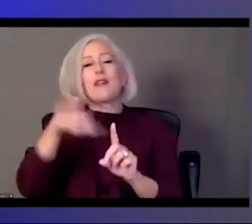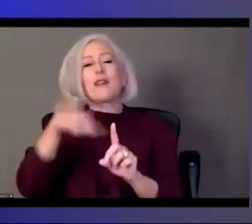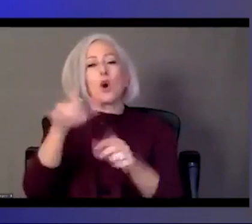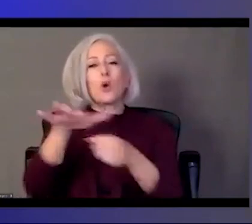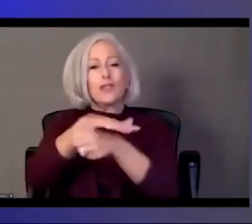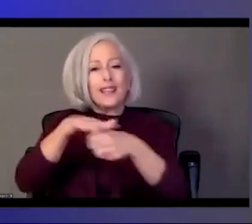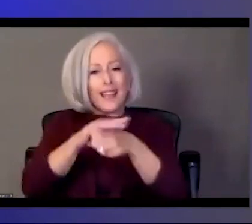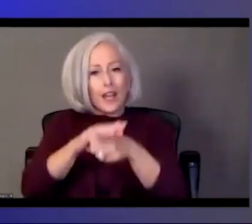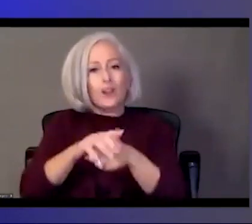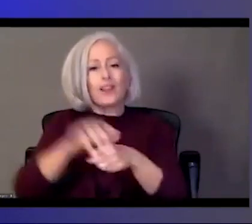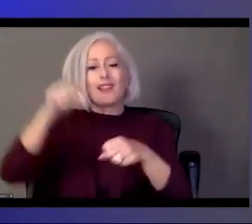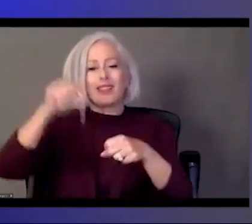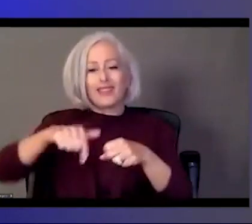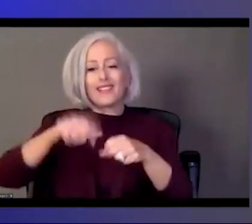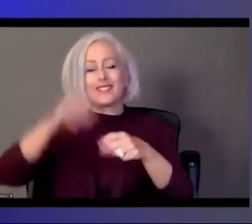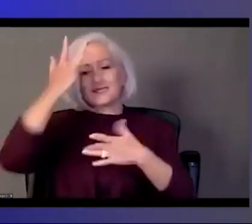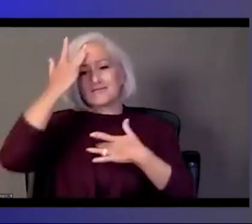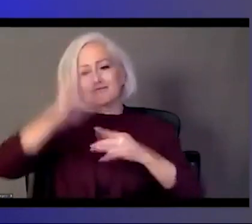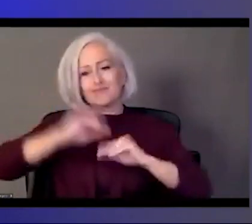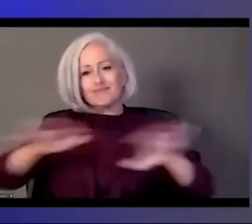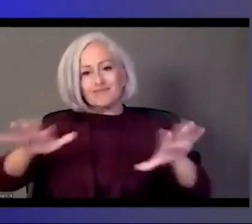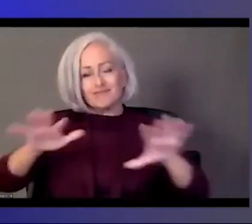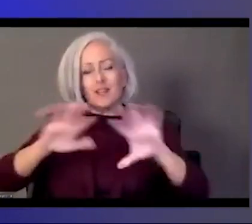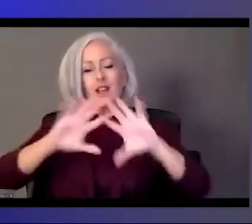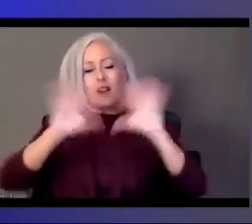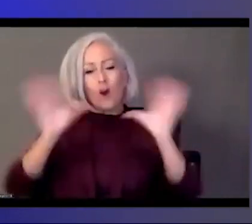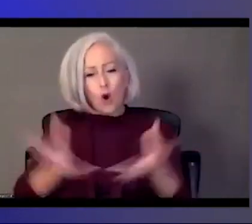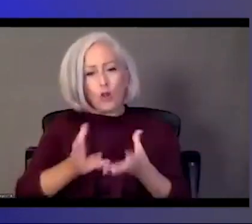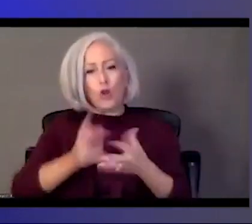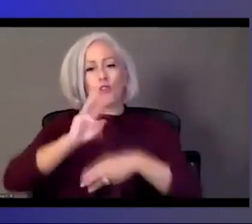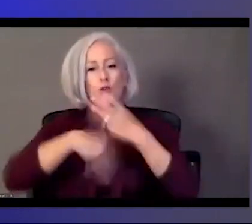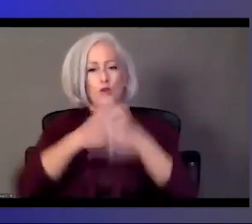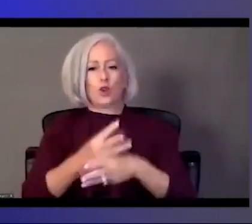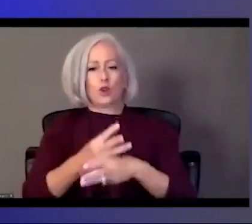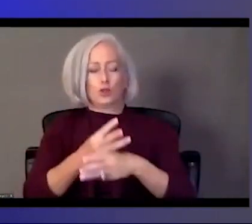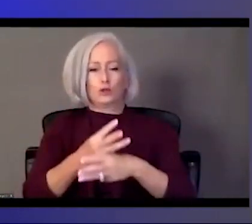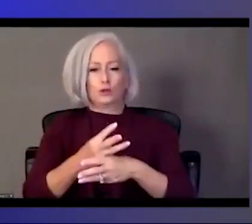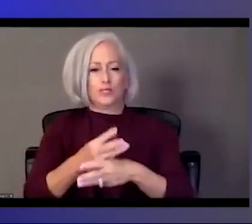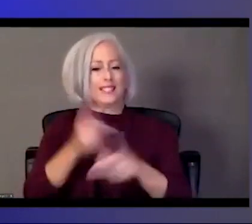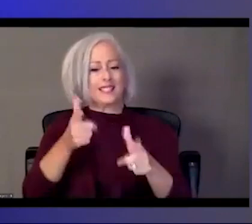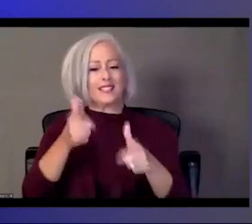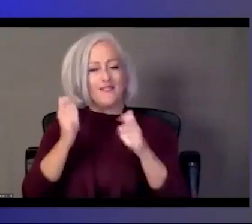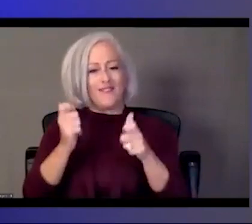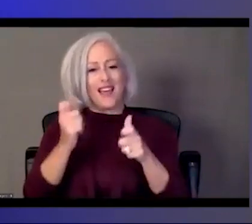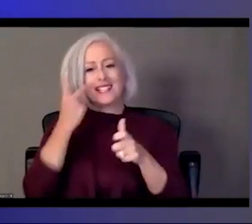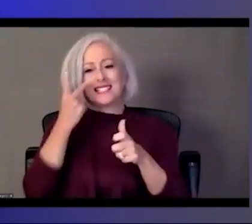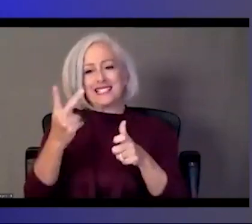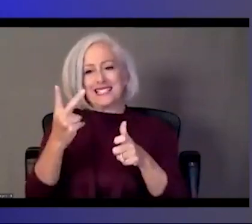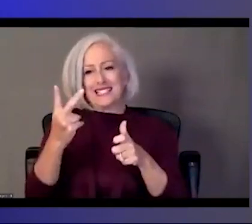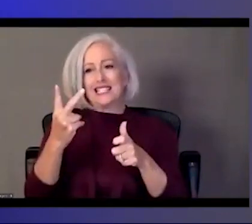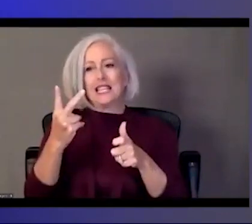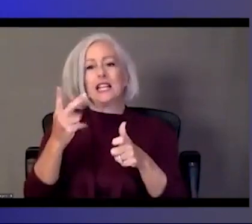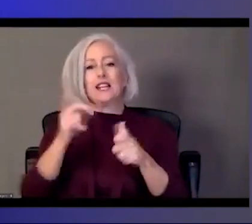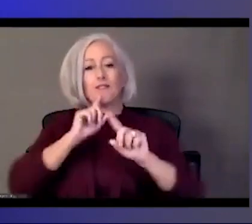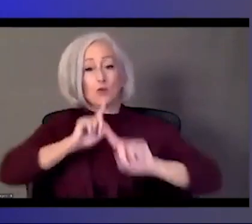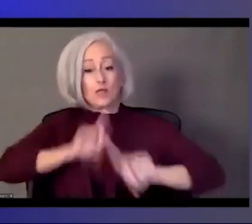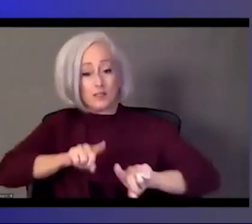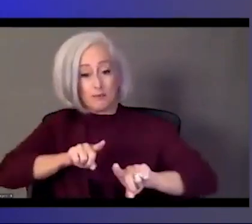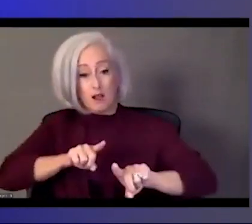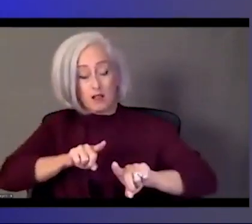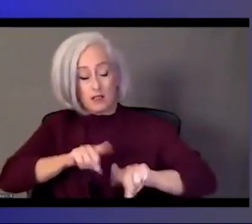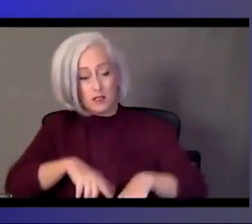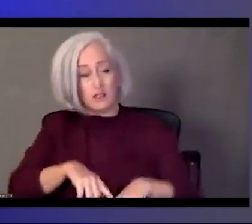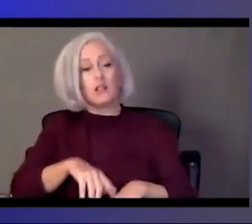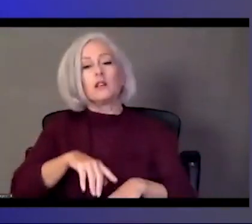epidemic, and it's the fastest we've, I think, ever seen such a response at this magnitude. But we're seeing advances like this in